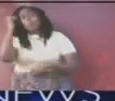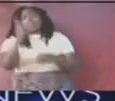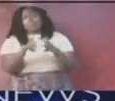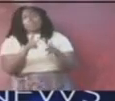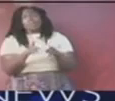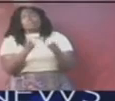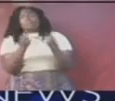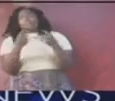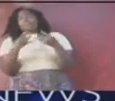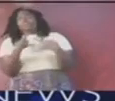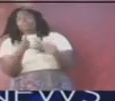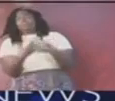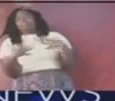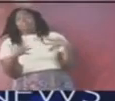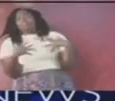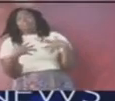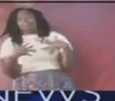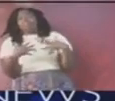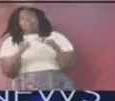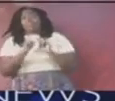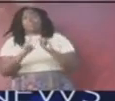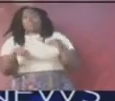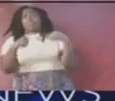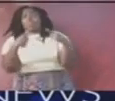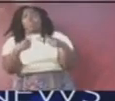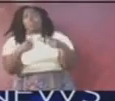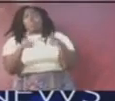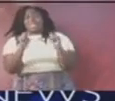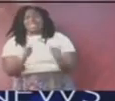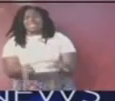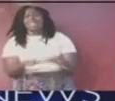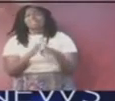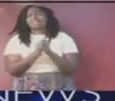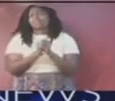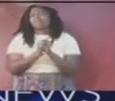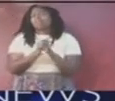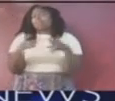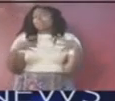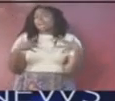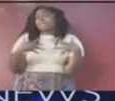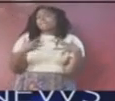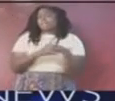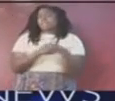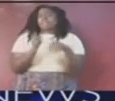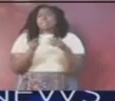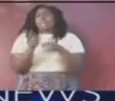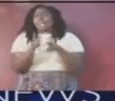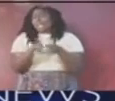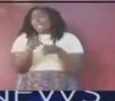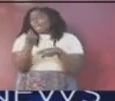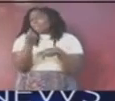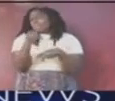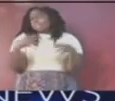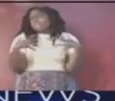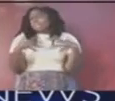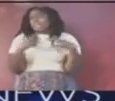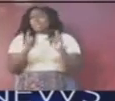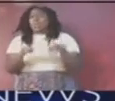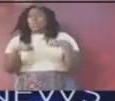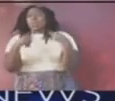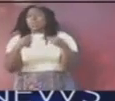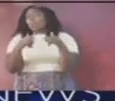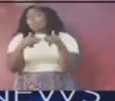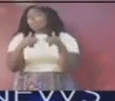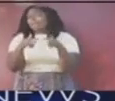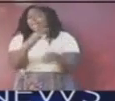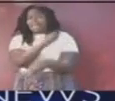wary about going and get a test if they have any symptoms. And they are a bit scared to go into the public health system and then